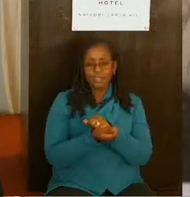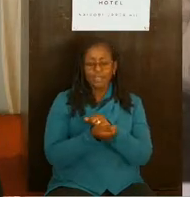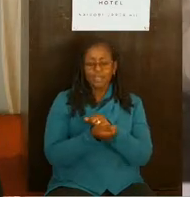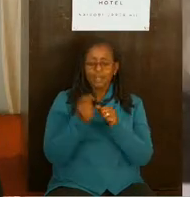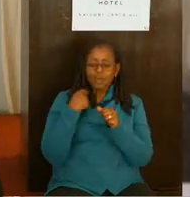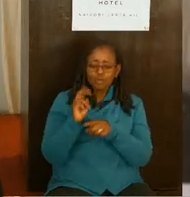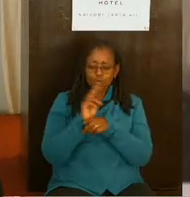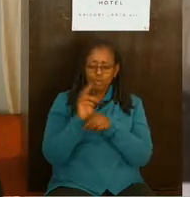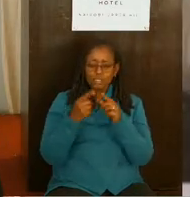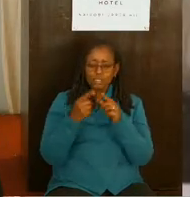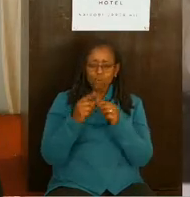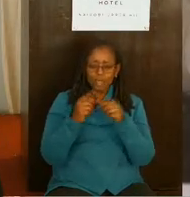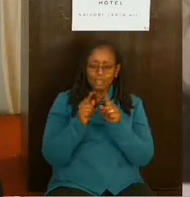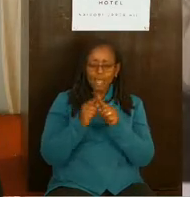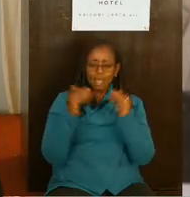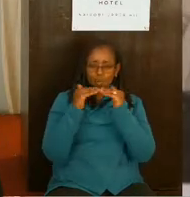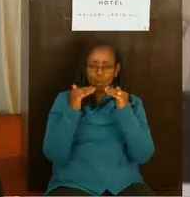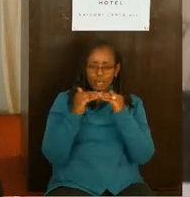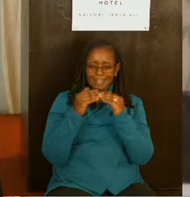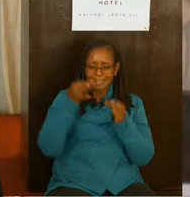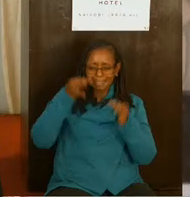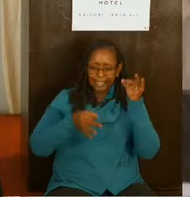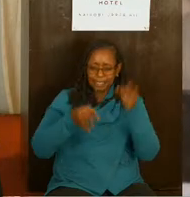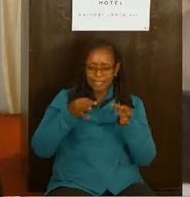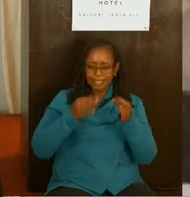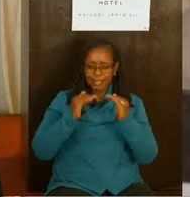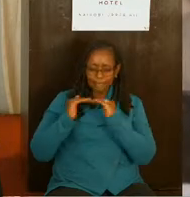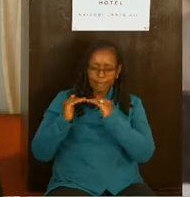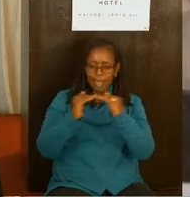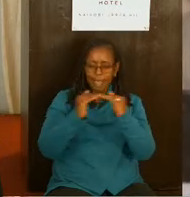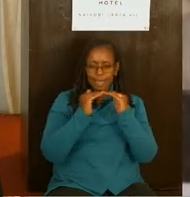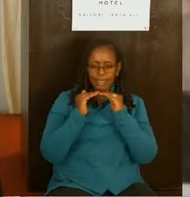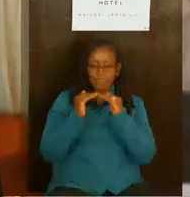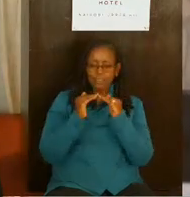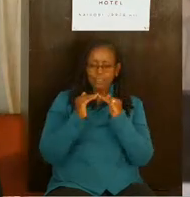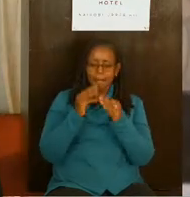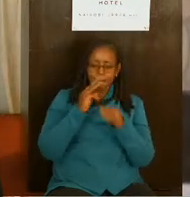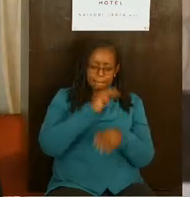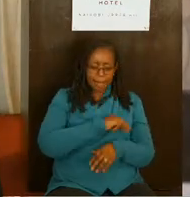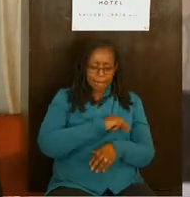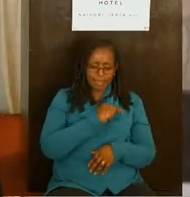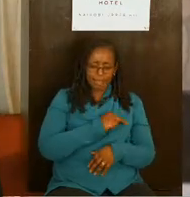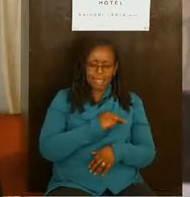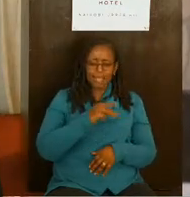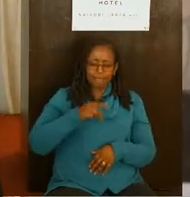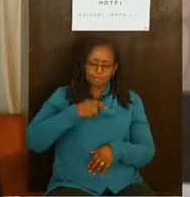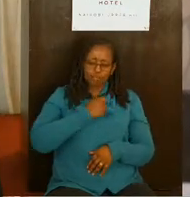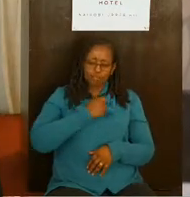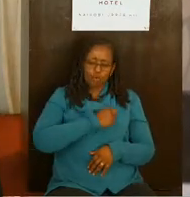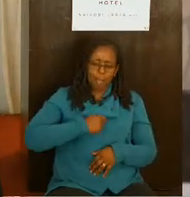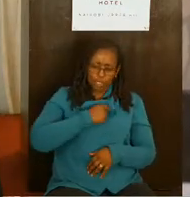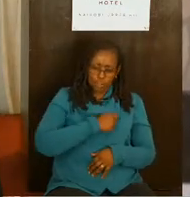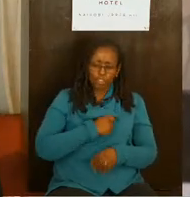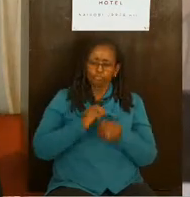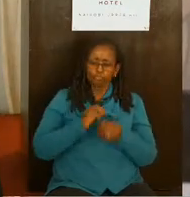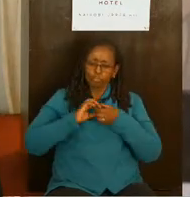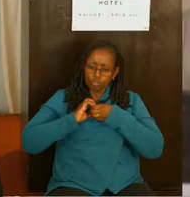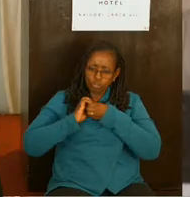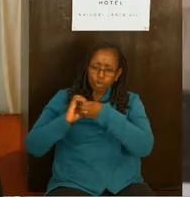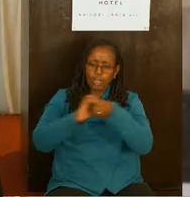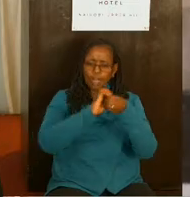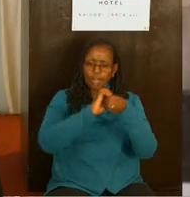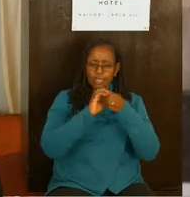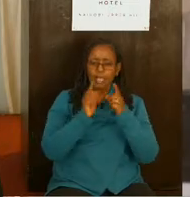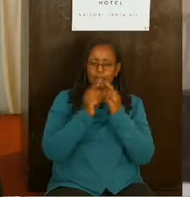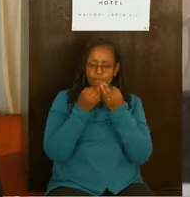equality Justice fairness Brotherhood Mercy compassion solidarity and